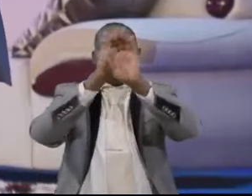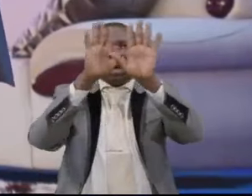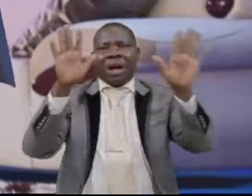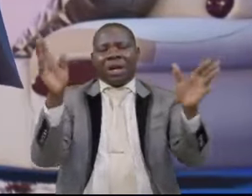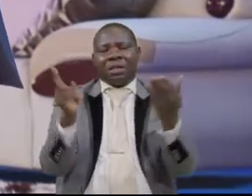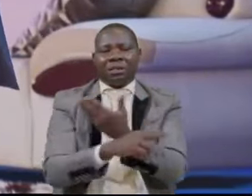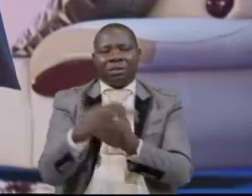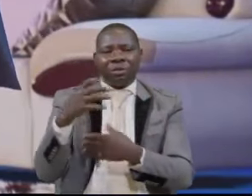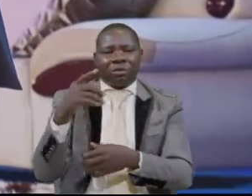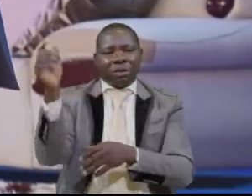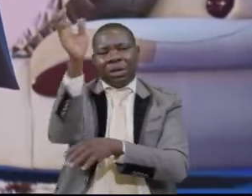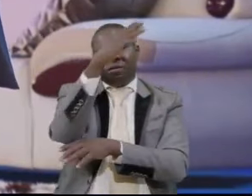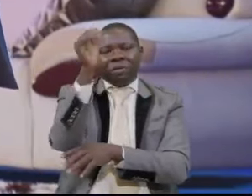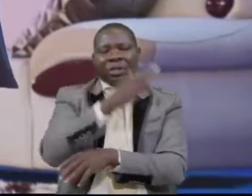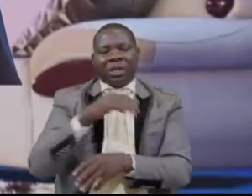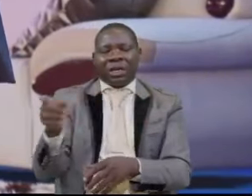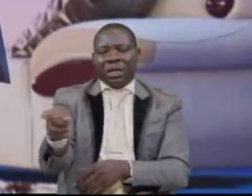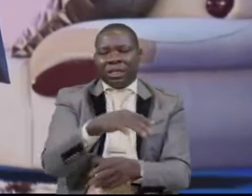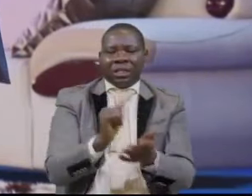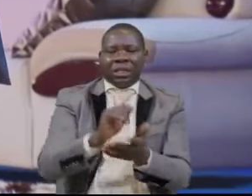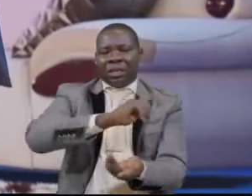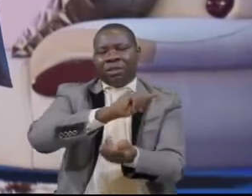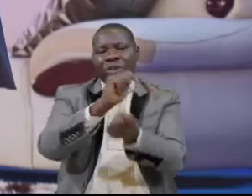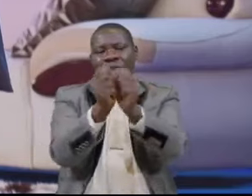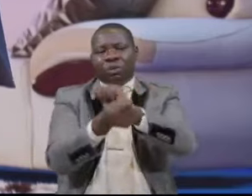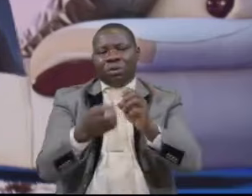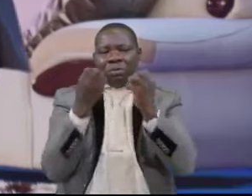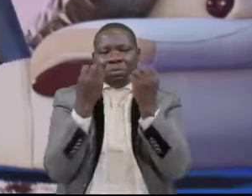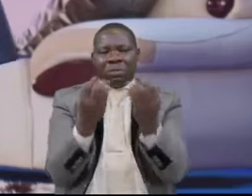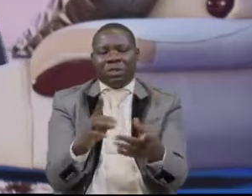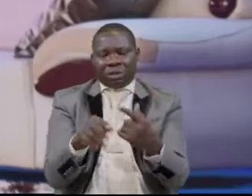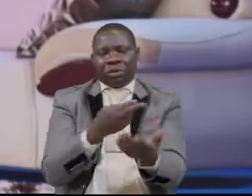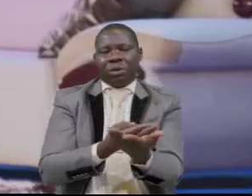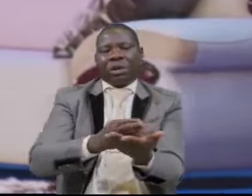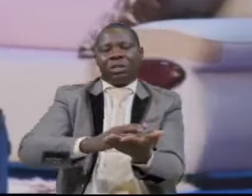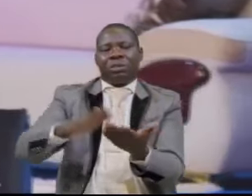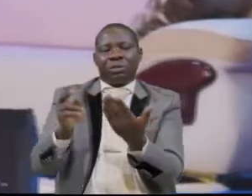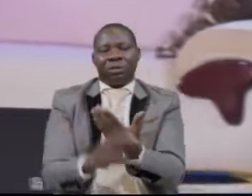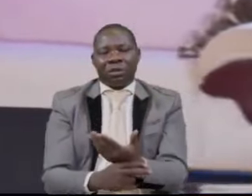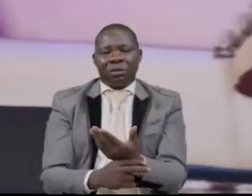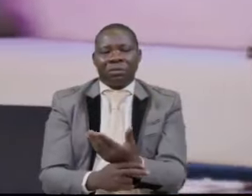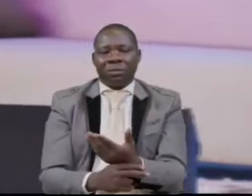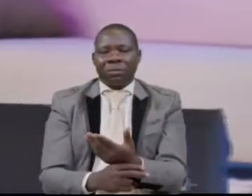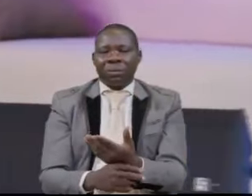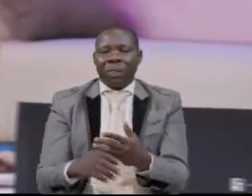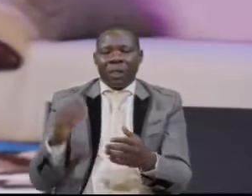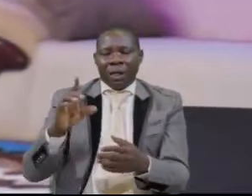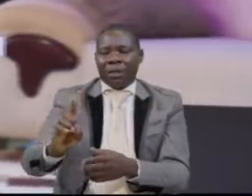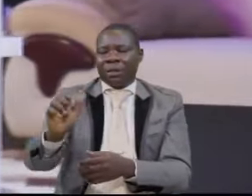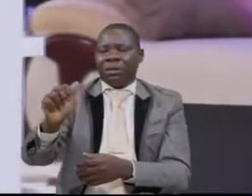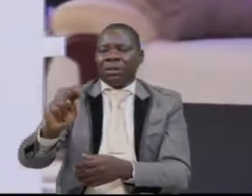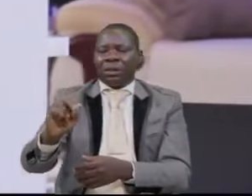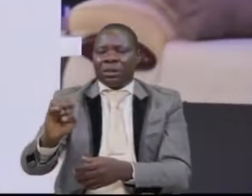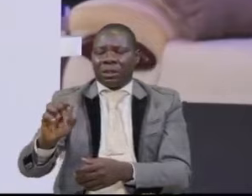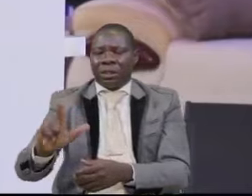that turn many to righteousness. Daniel, he turned many to righteousness.